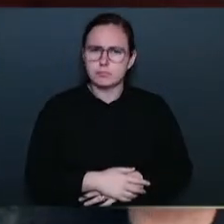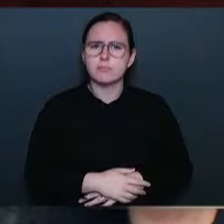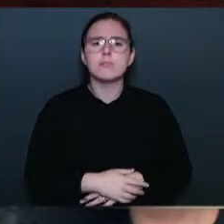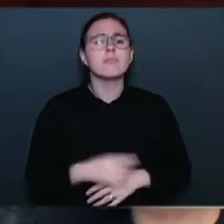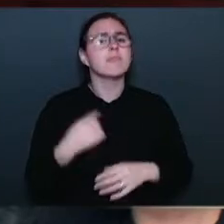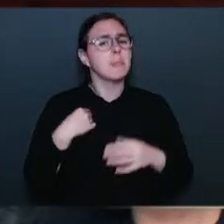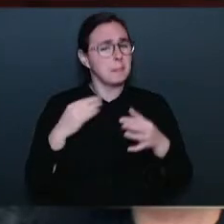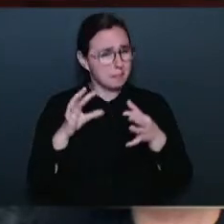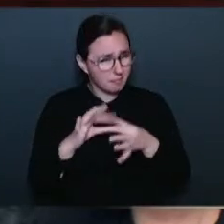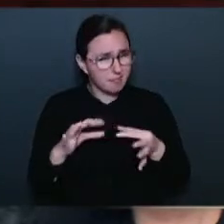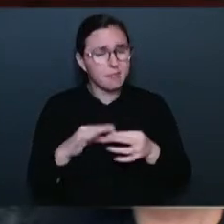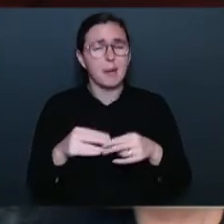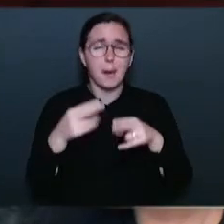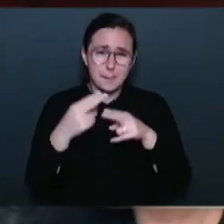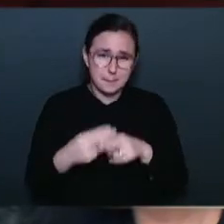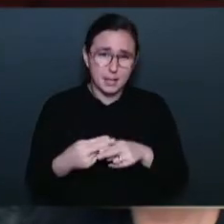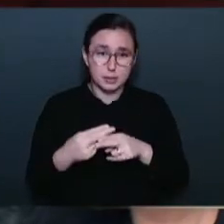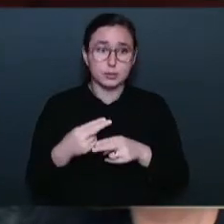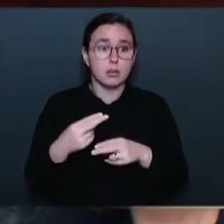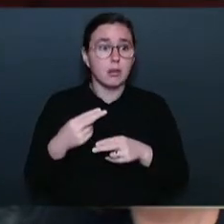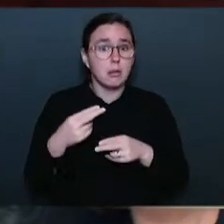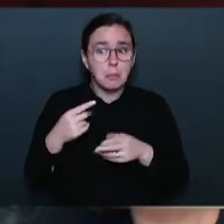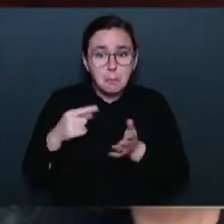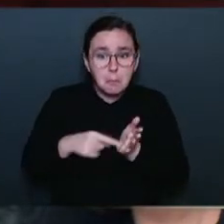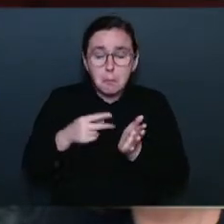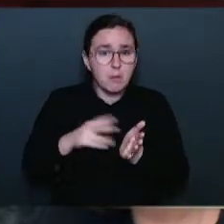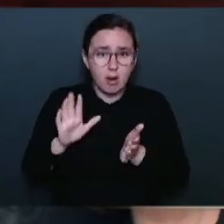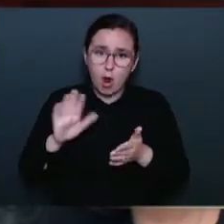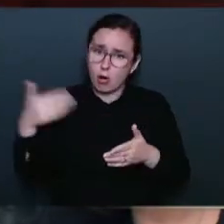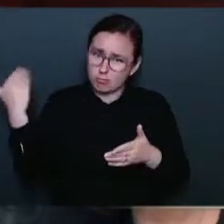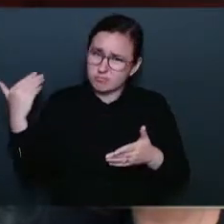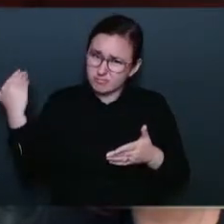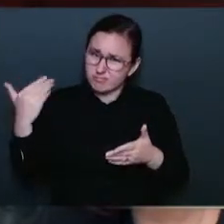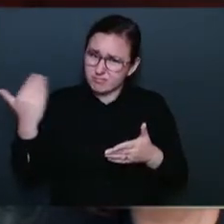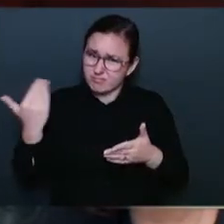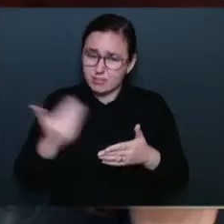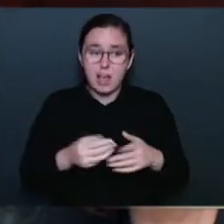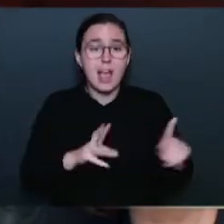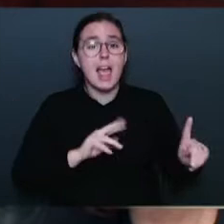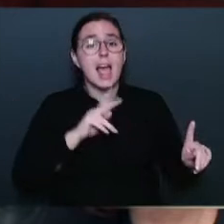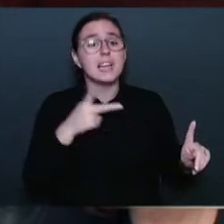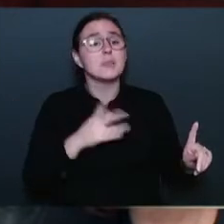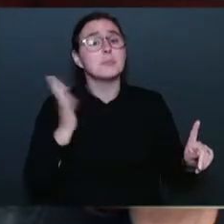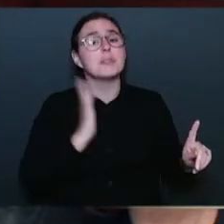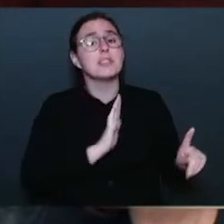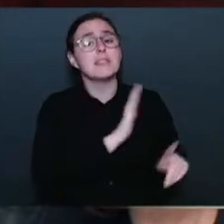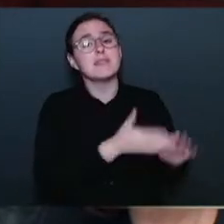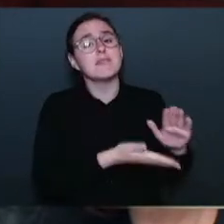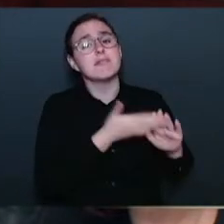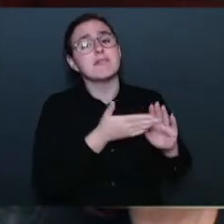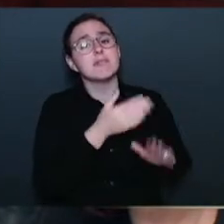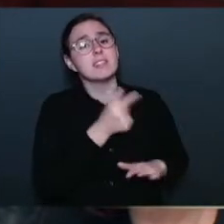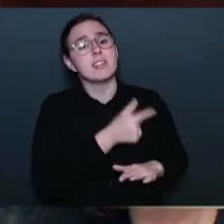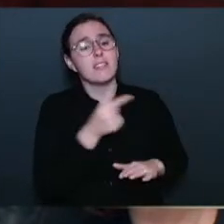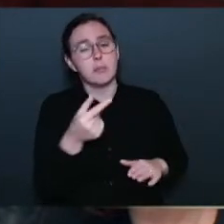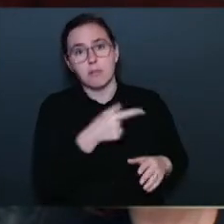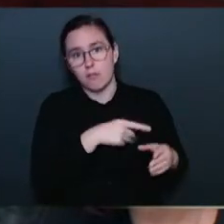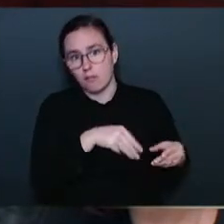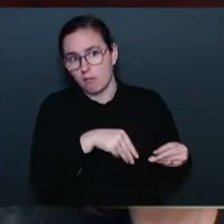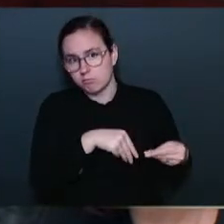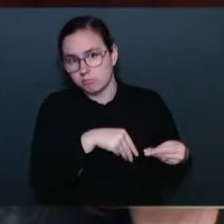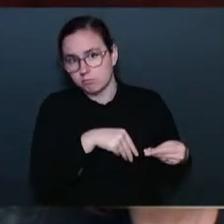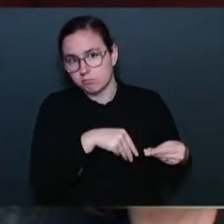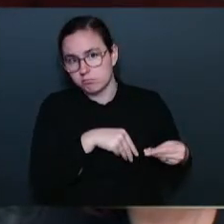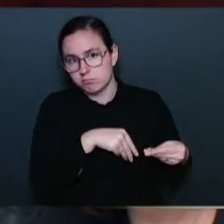inherited a fiscal train wreck from the NDP we were spending over 10 billion dollars more than comparative provinces on a per